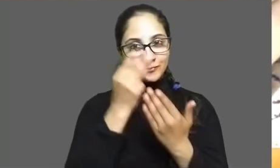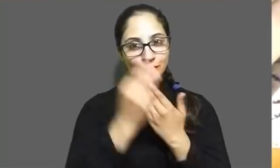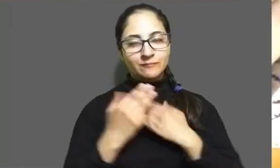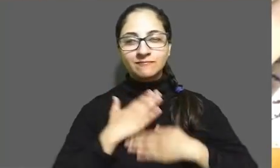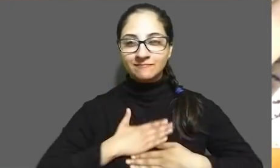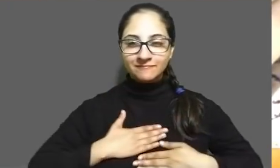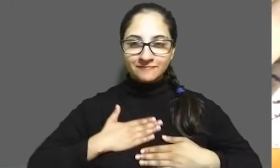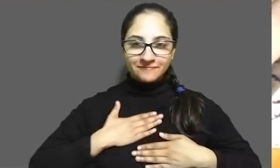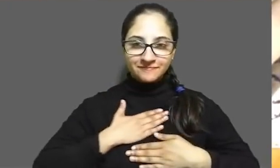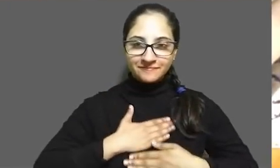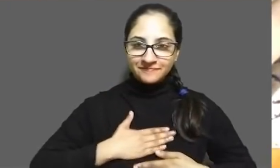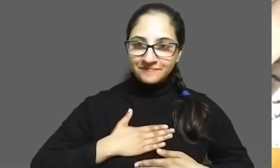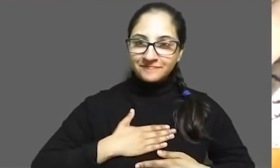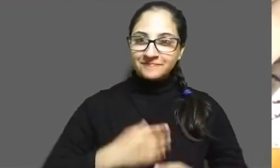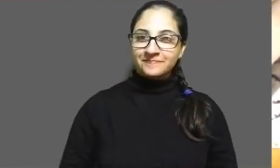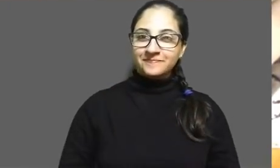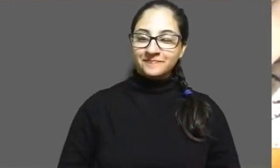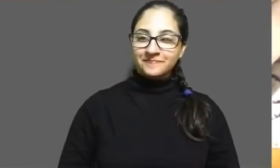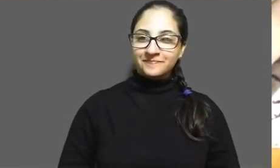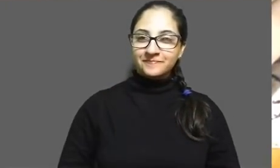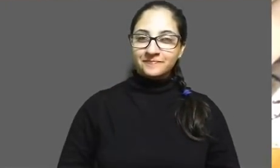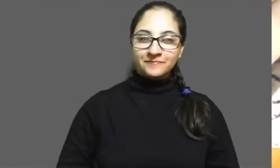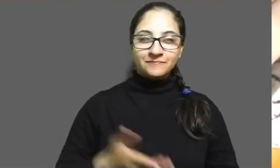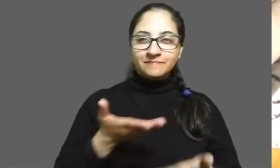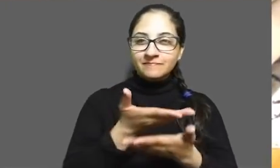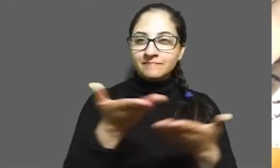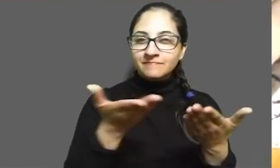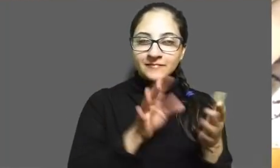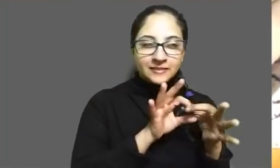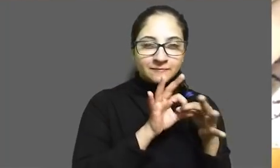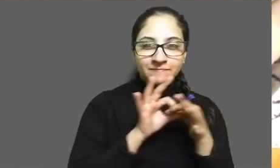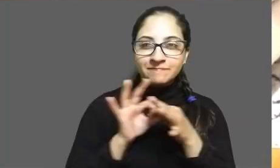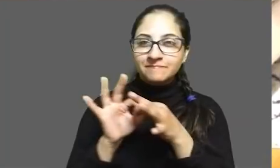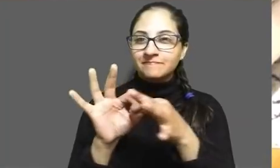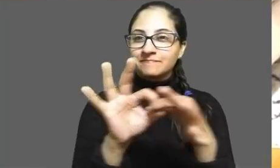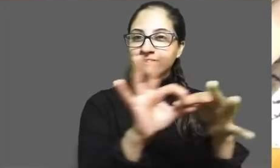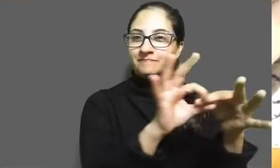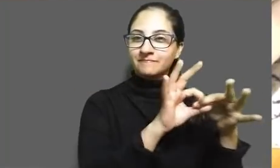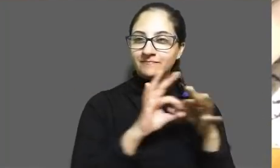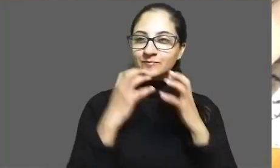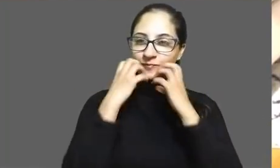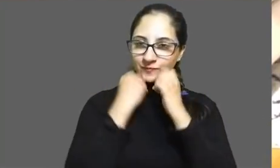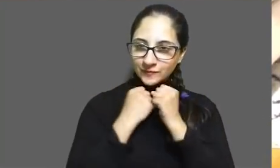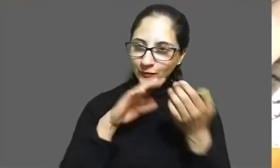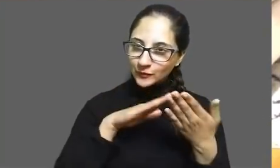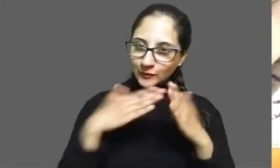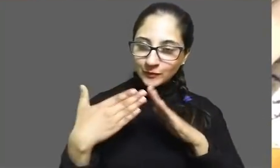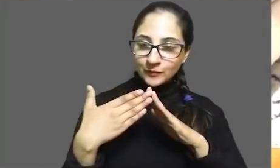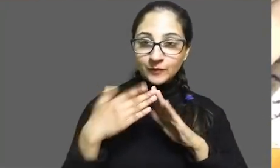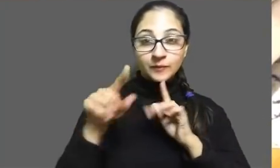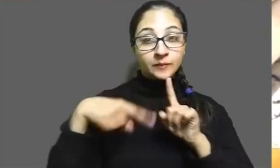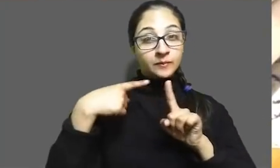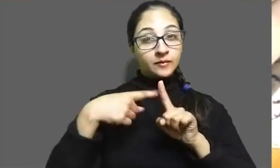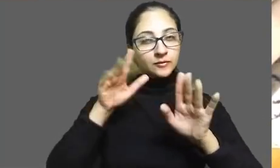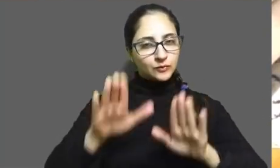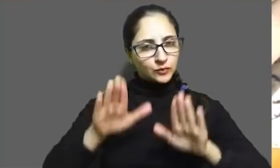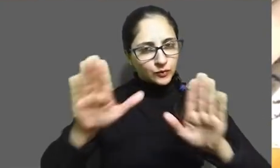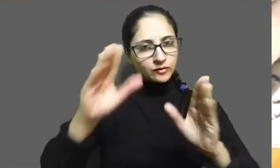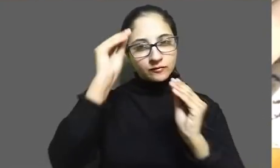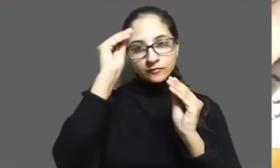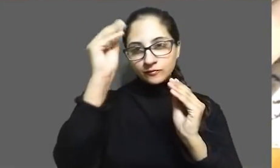together. For us, it's about connection and community and great content